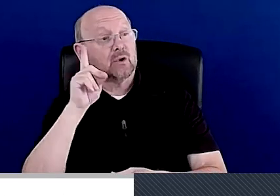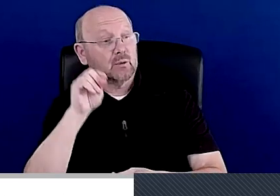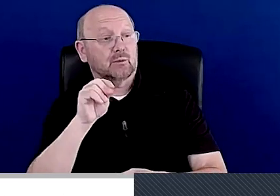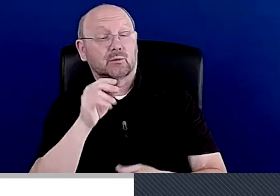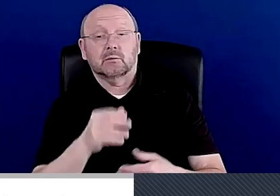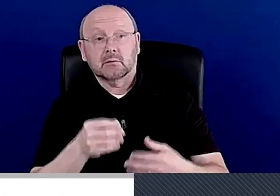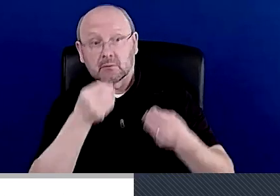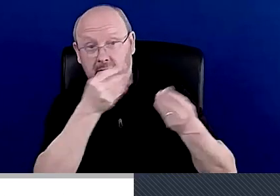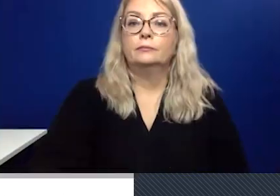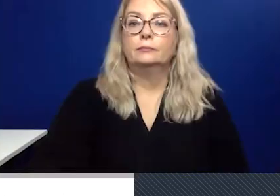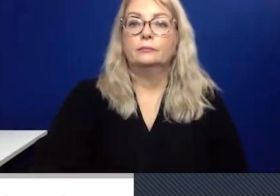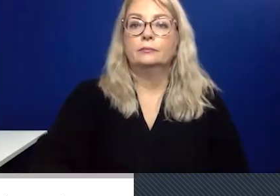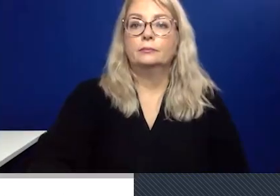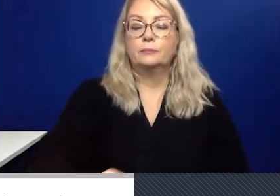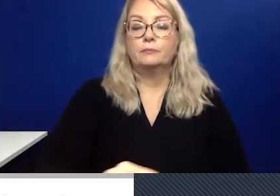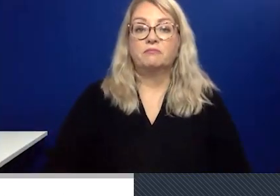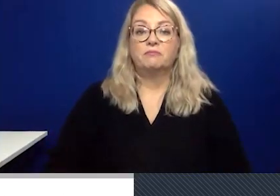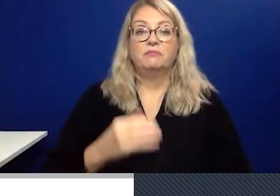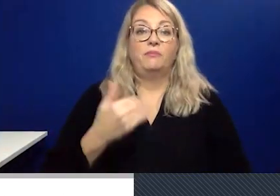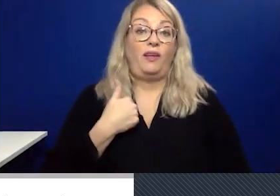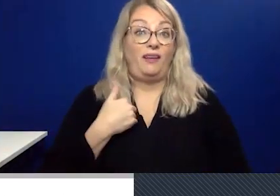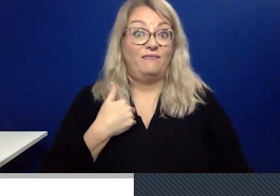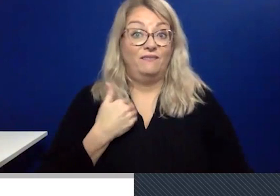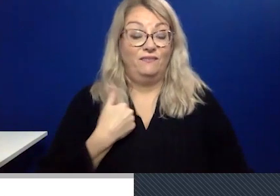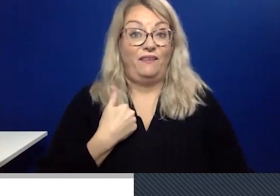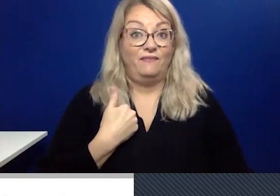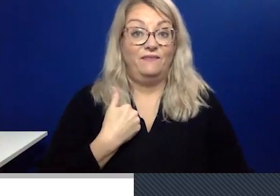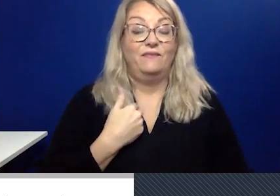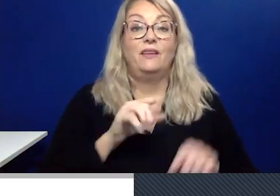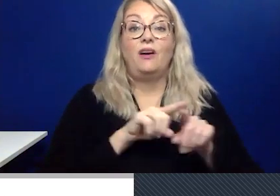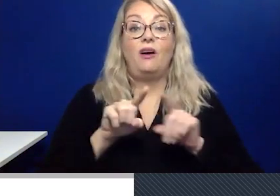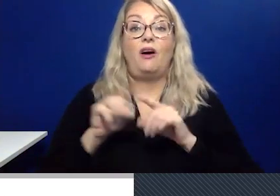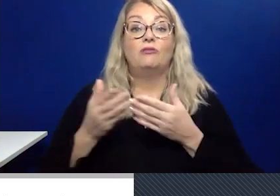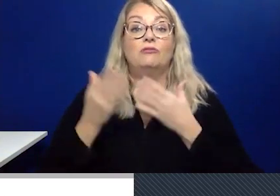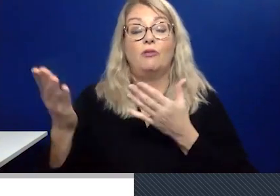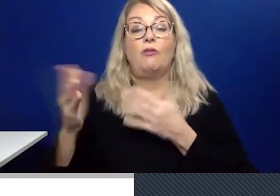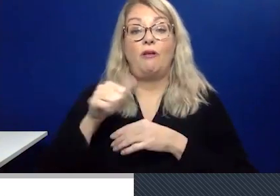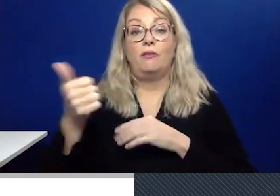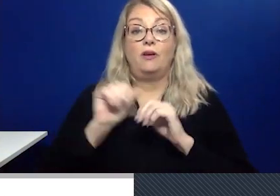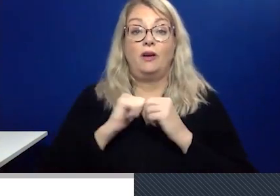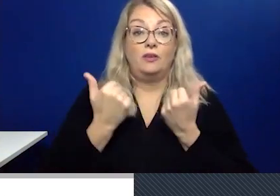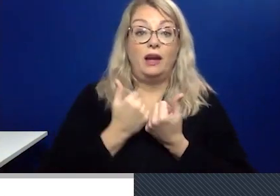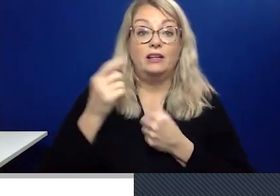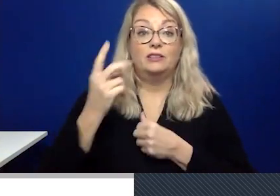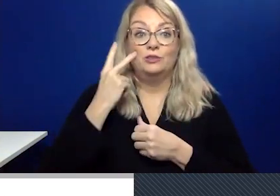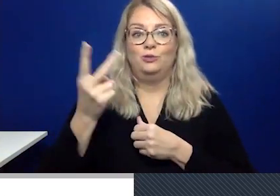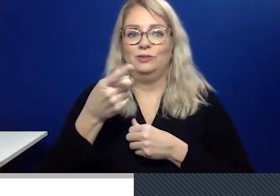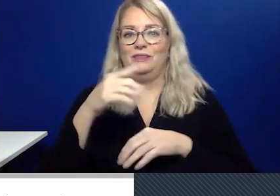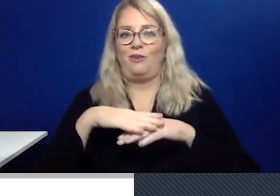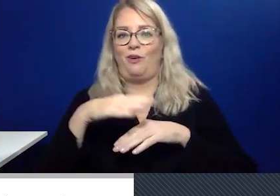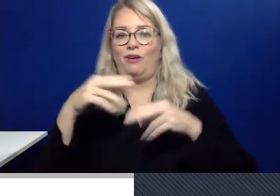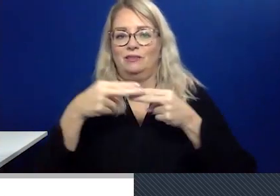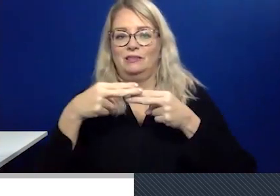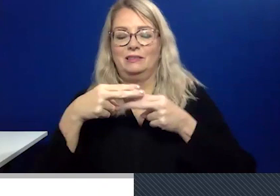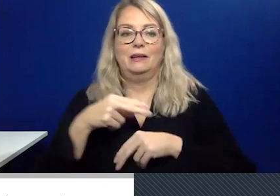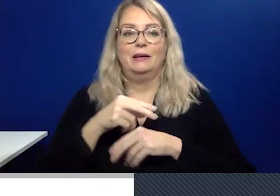We do. Okay. We also offer it at other agencies. You see those on there. We offer the